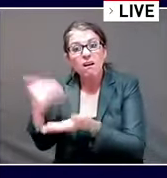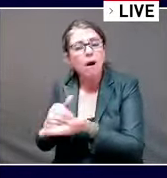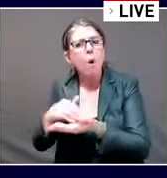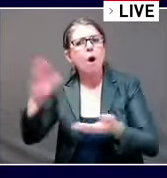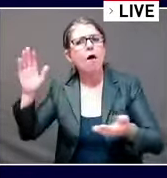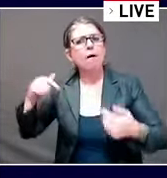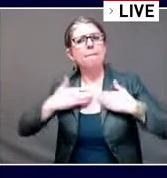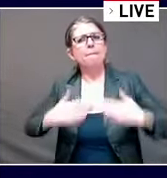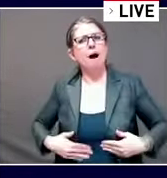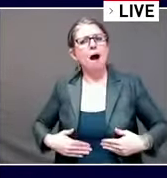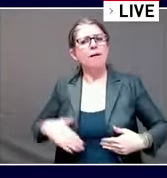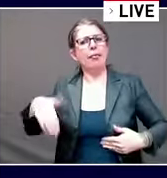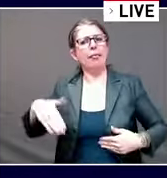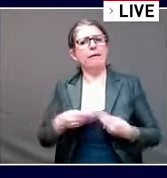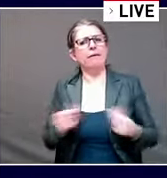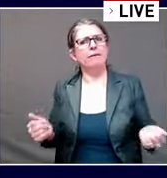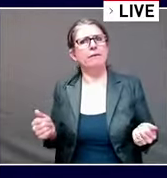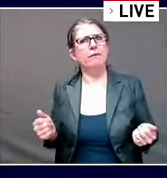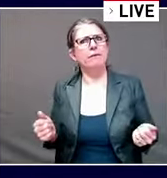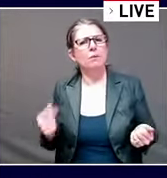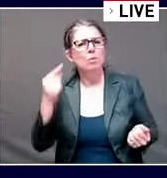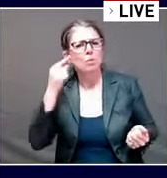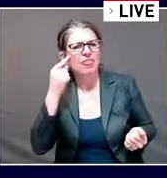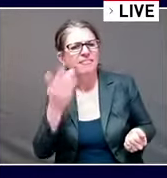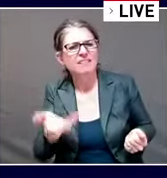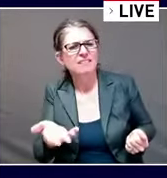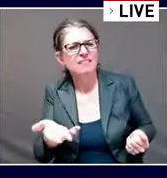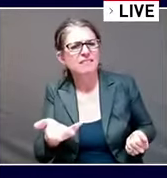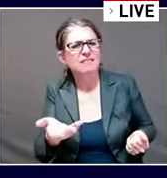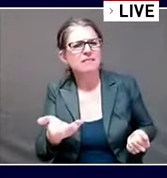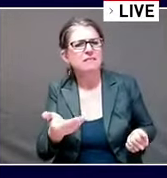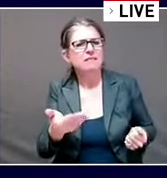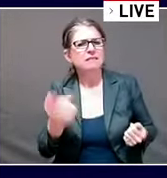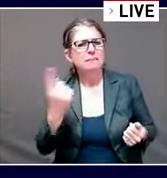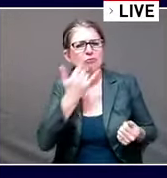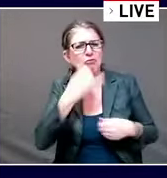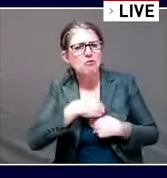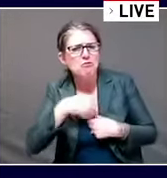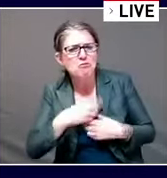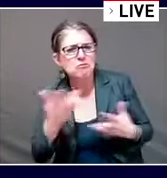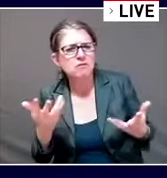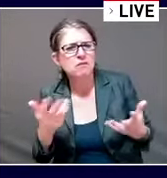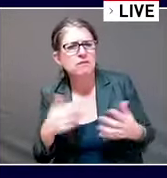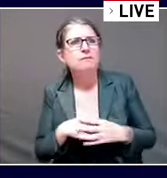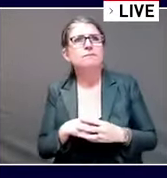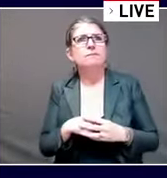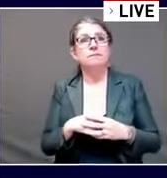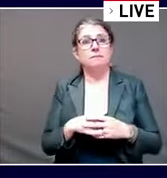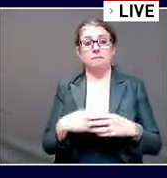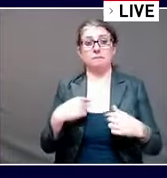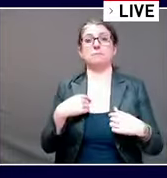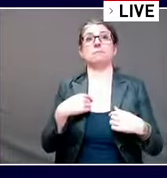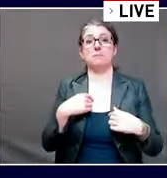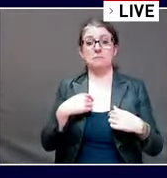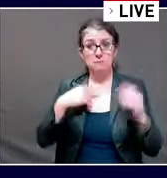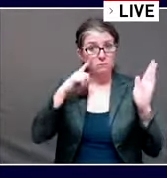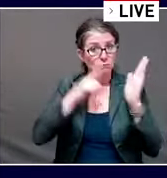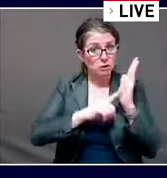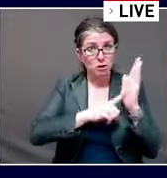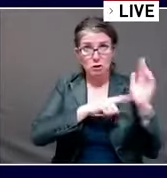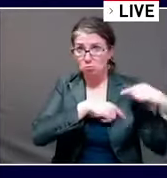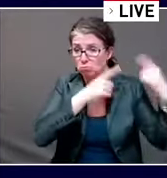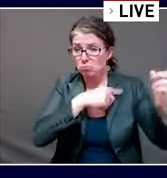know that we want, so I'm aware of literally a handful of confirmed cases in the literature where someone